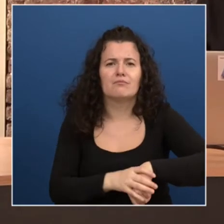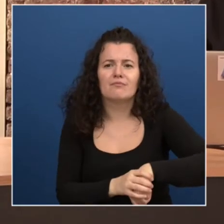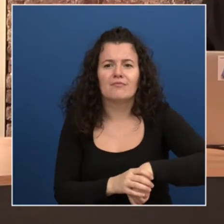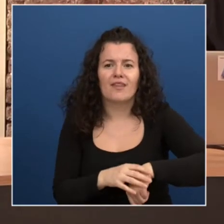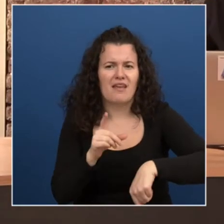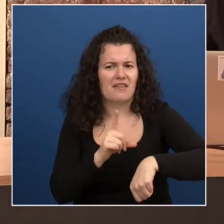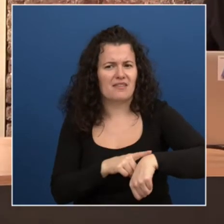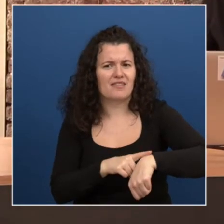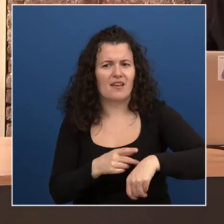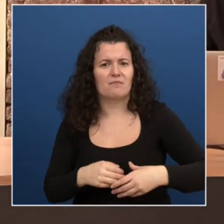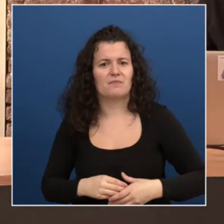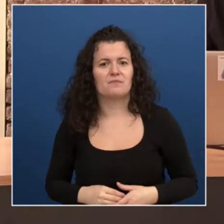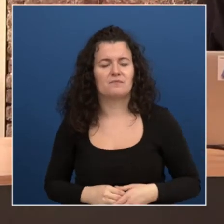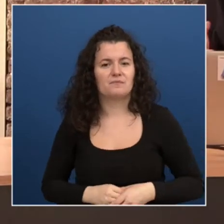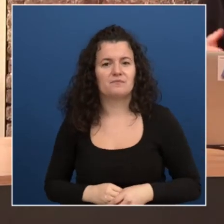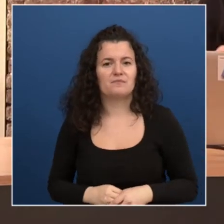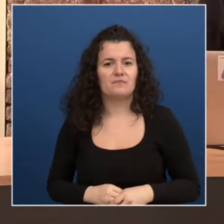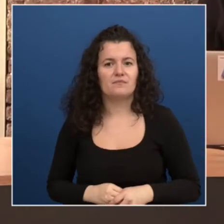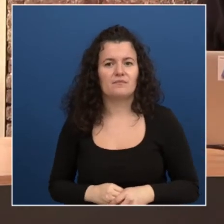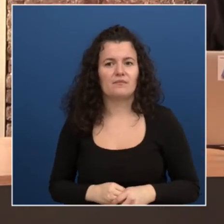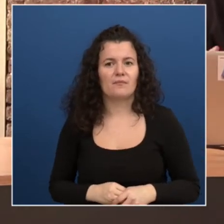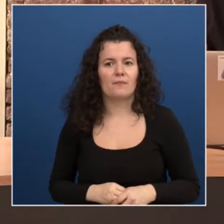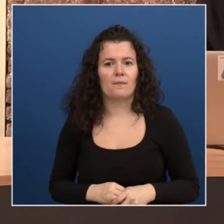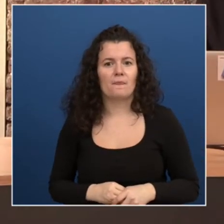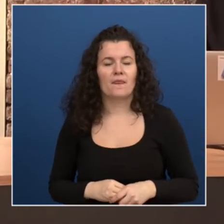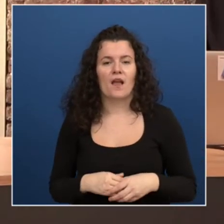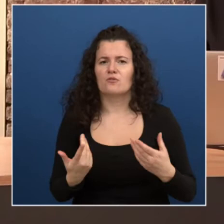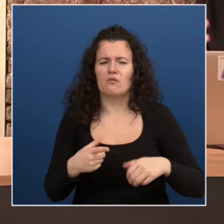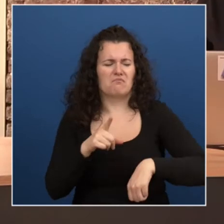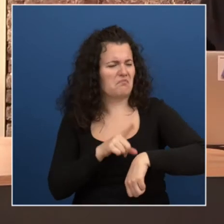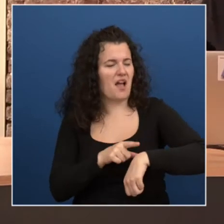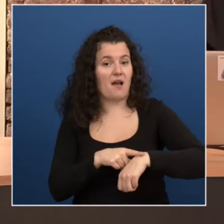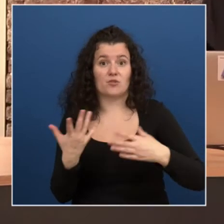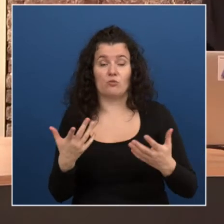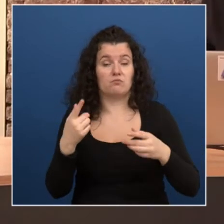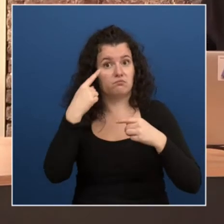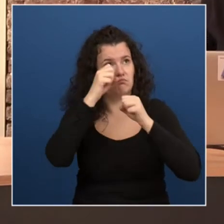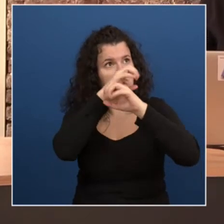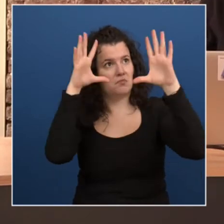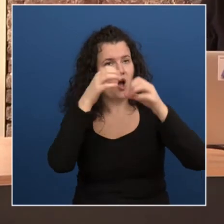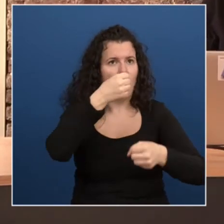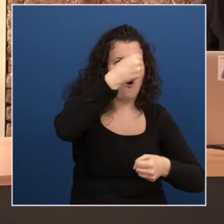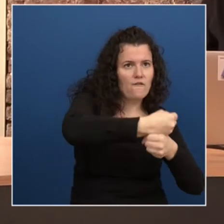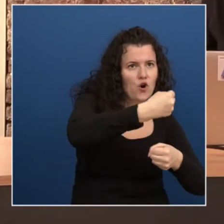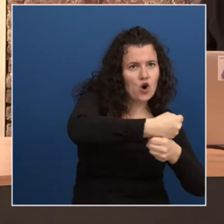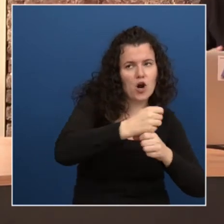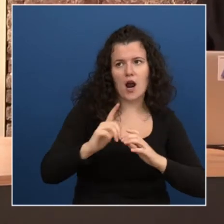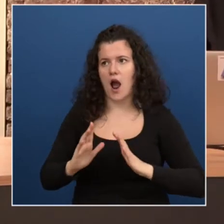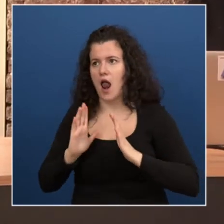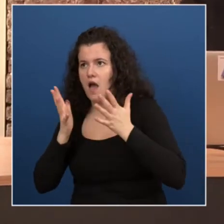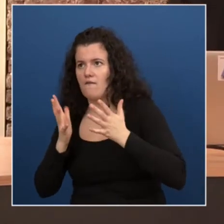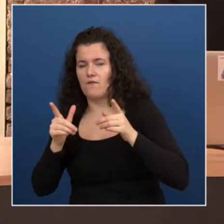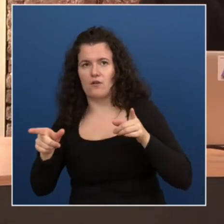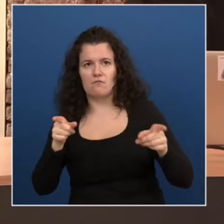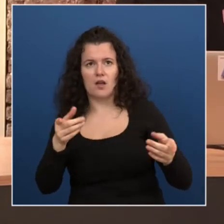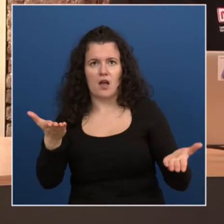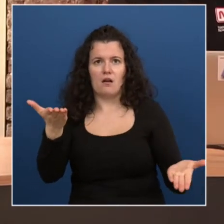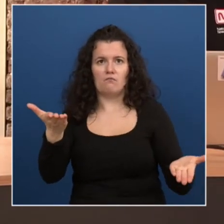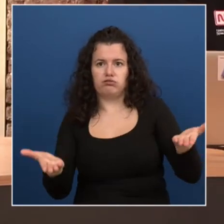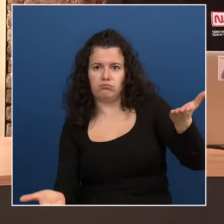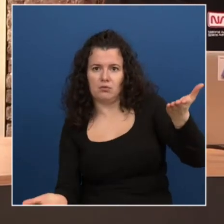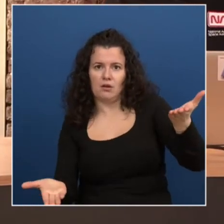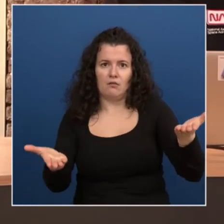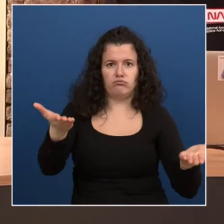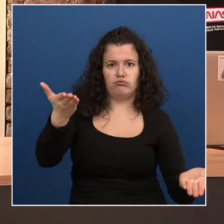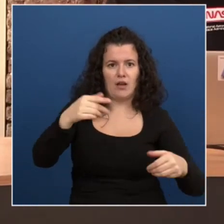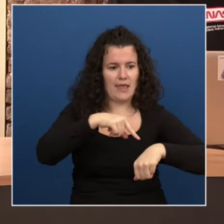we handle work life? How do we a working job and your free time? Is